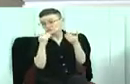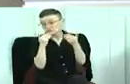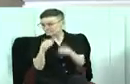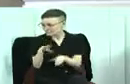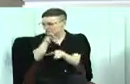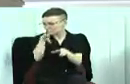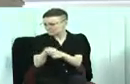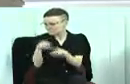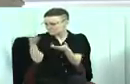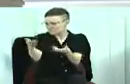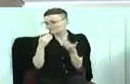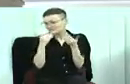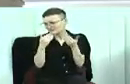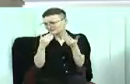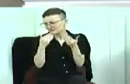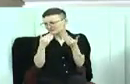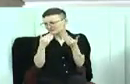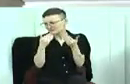message.